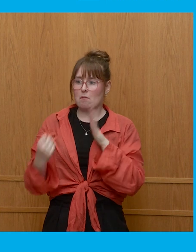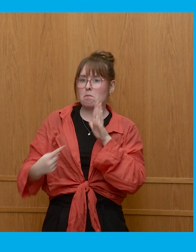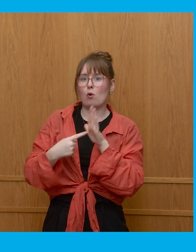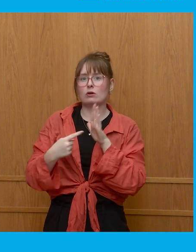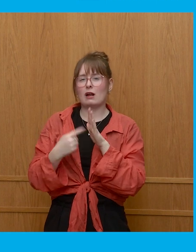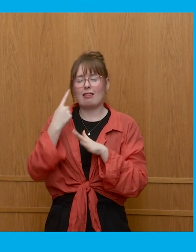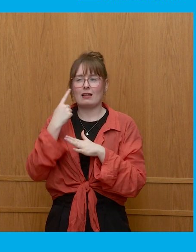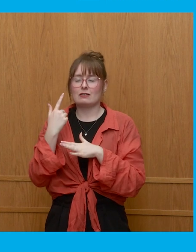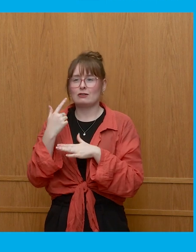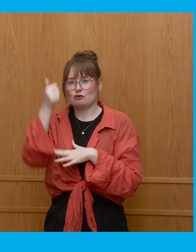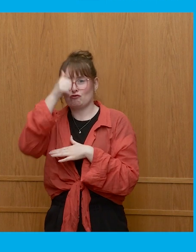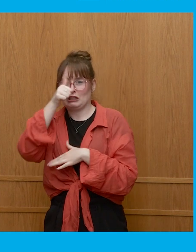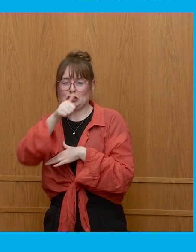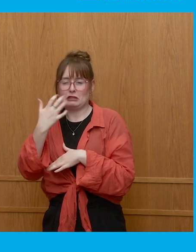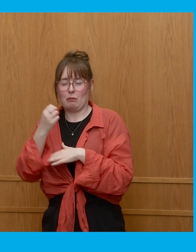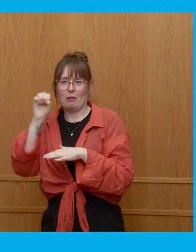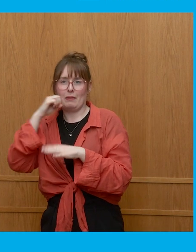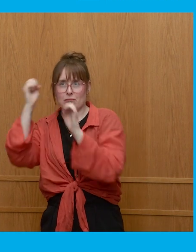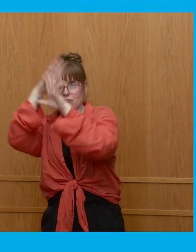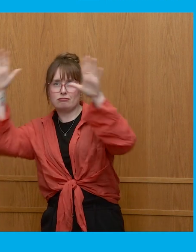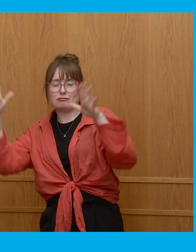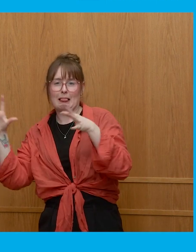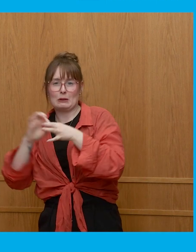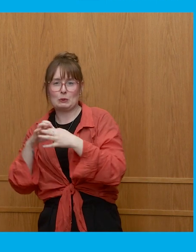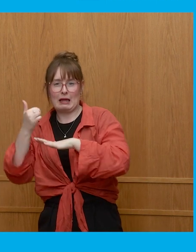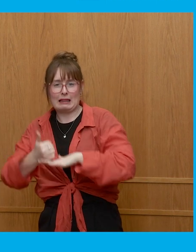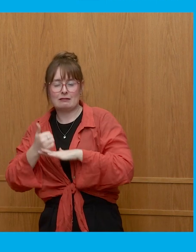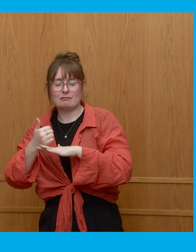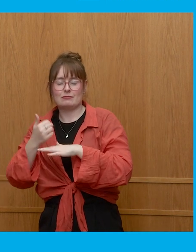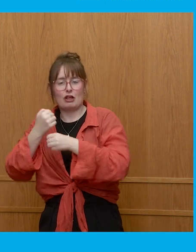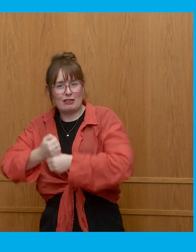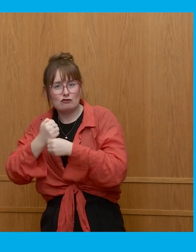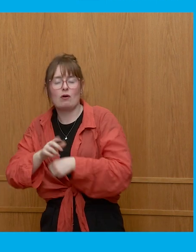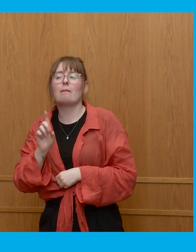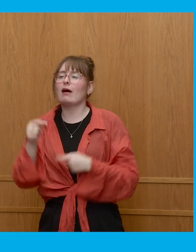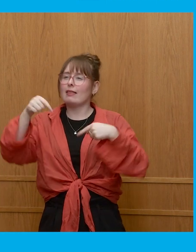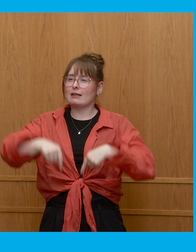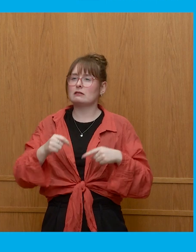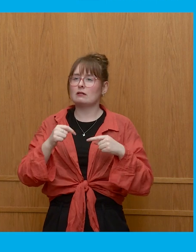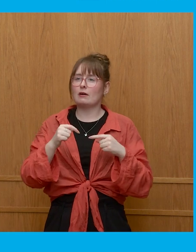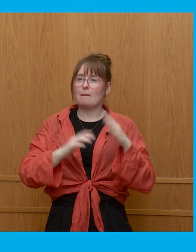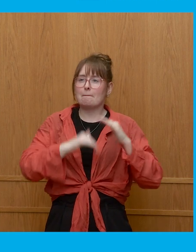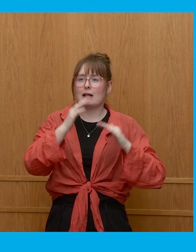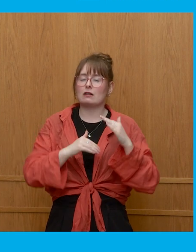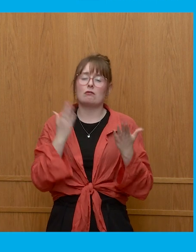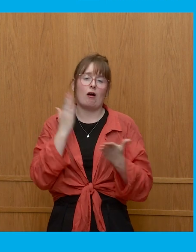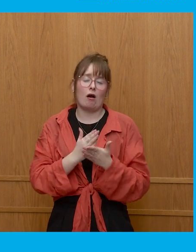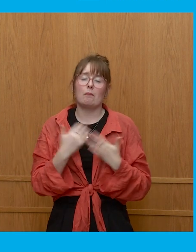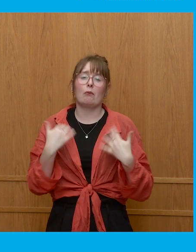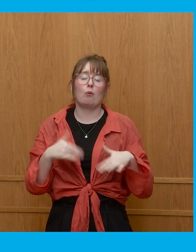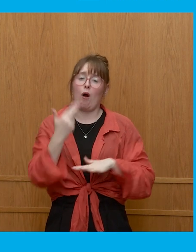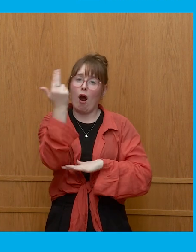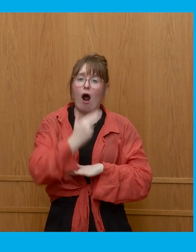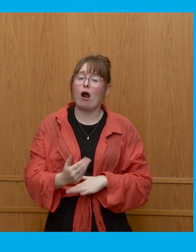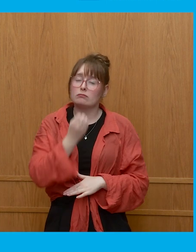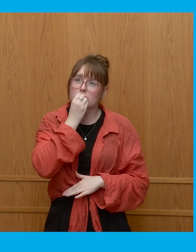would have a clearer idea of what they wanted in a cathedral. But it's this idea that, you know, it's a work of art and collaboration